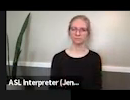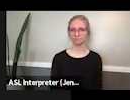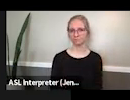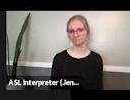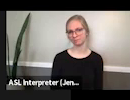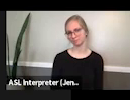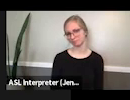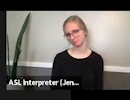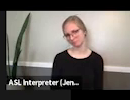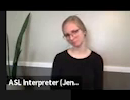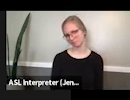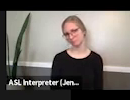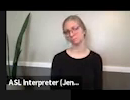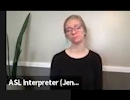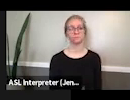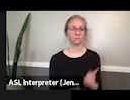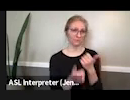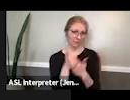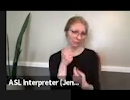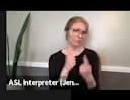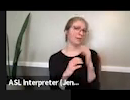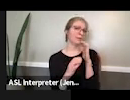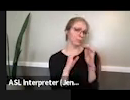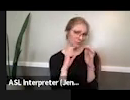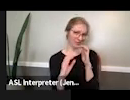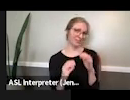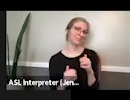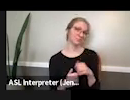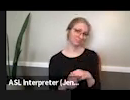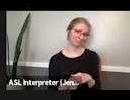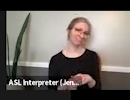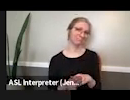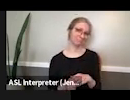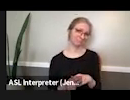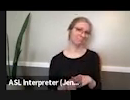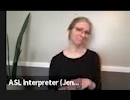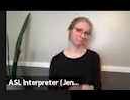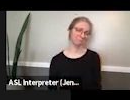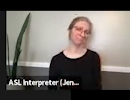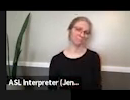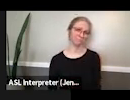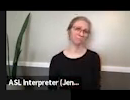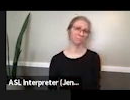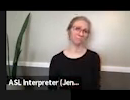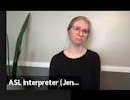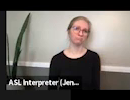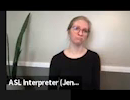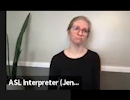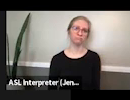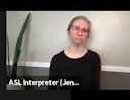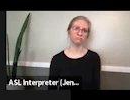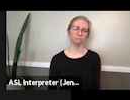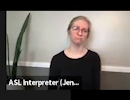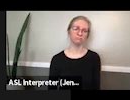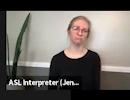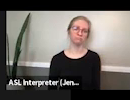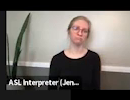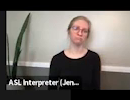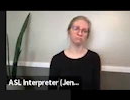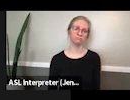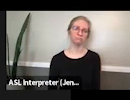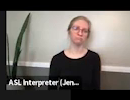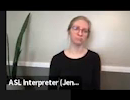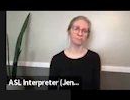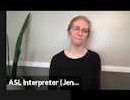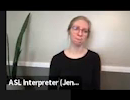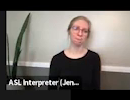Everybody communicates. Everybody communicates. So during an interaction,